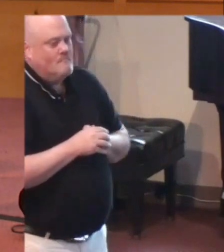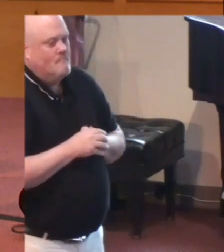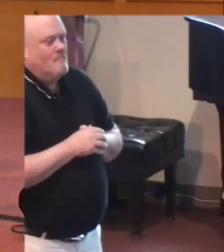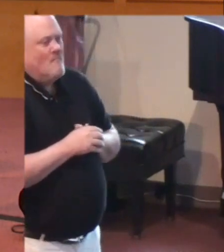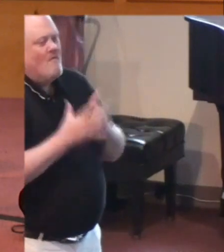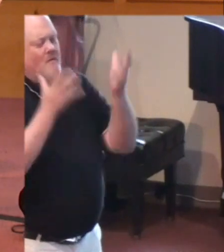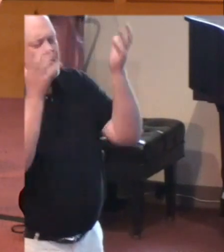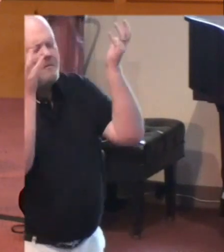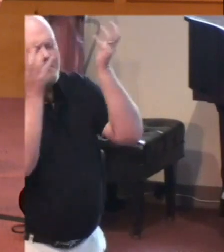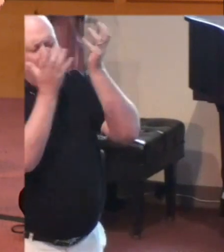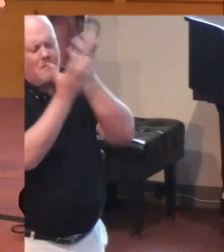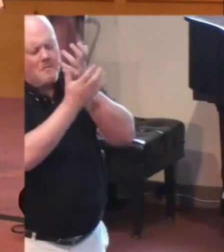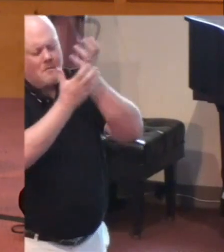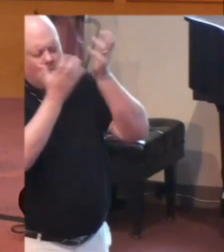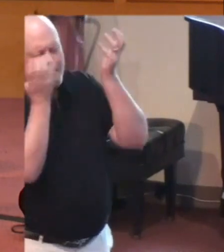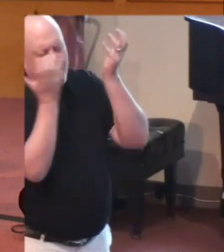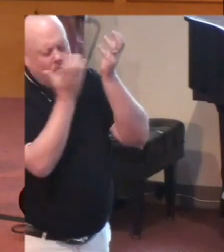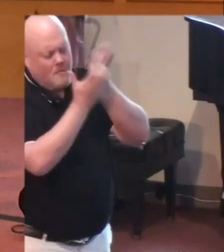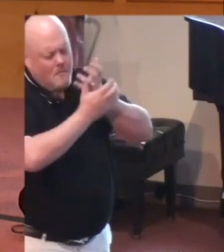Woo!